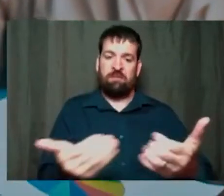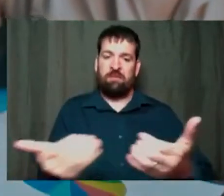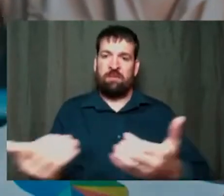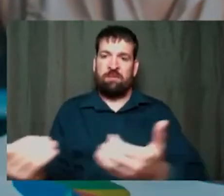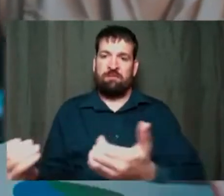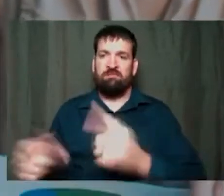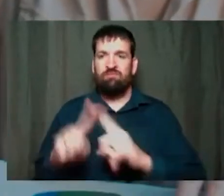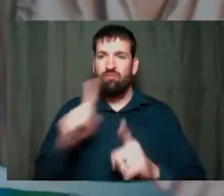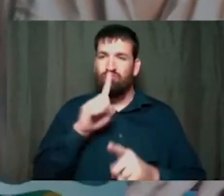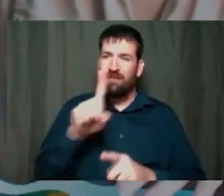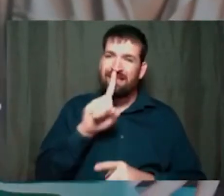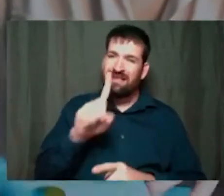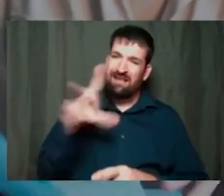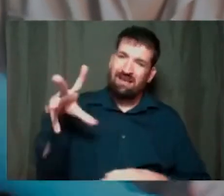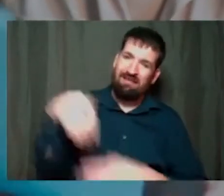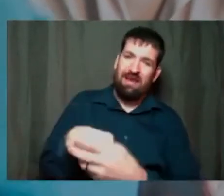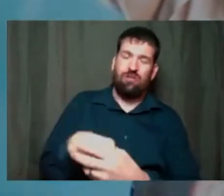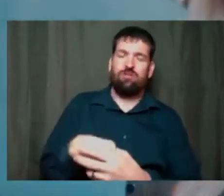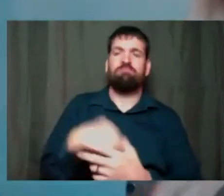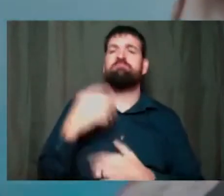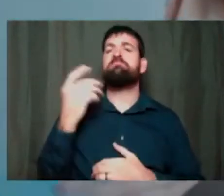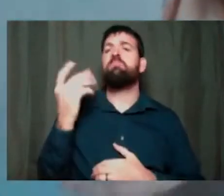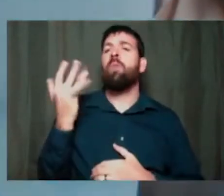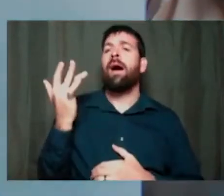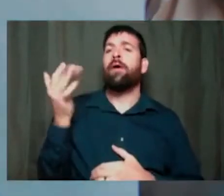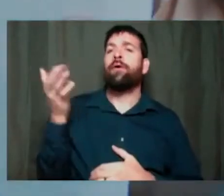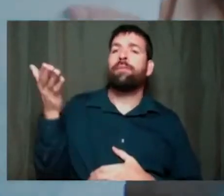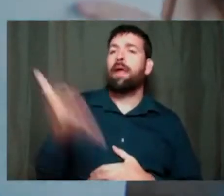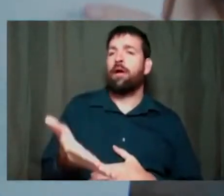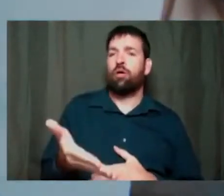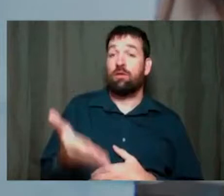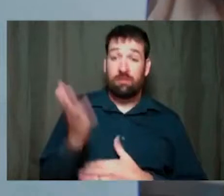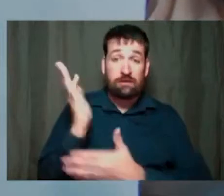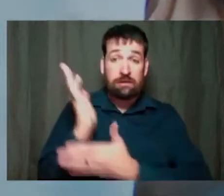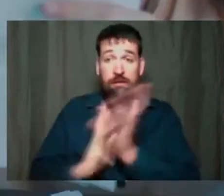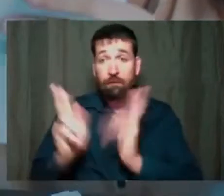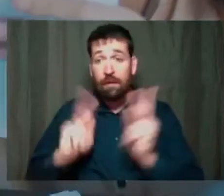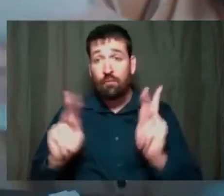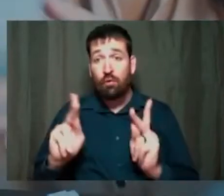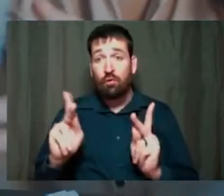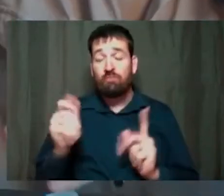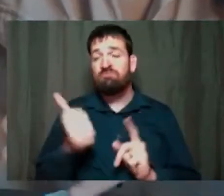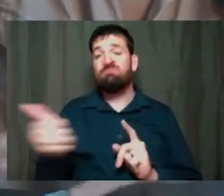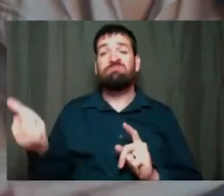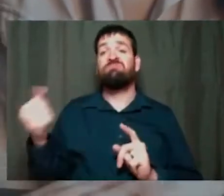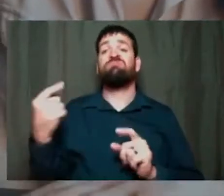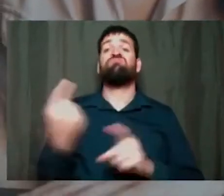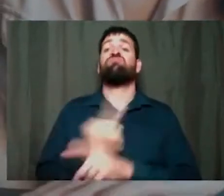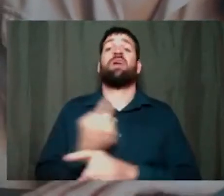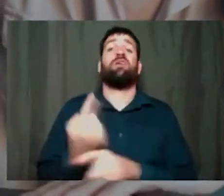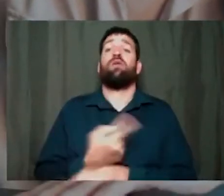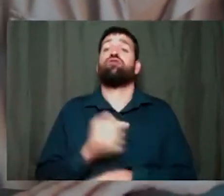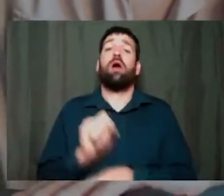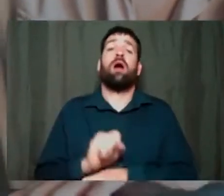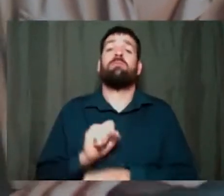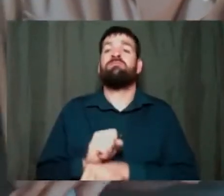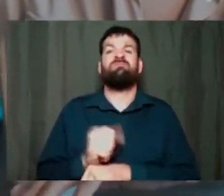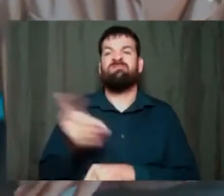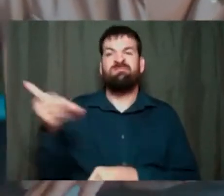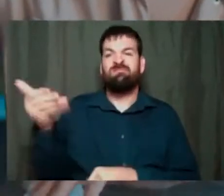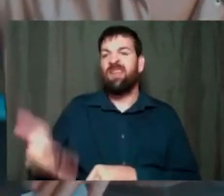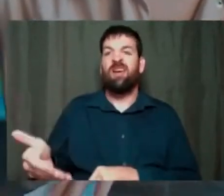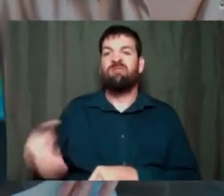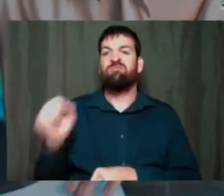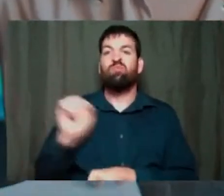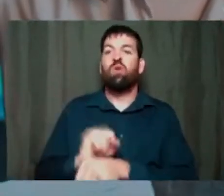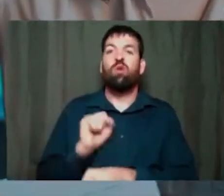engage. And remember, why are you there doing what you're doing? For some people who have just a regular job, you're there to, just a job that you're working, you're there